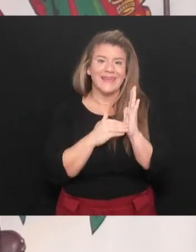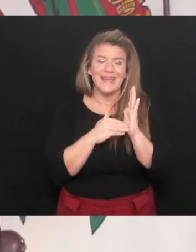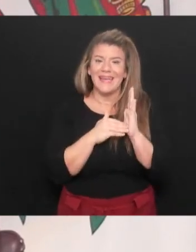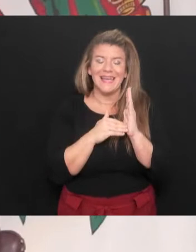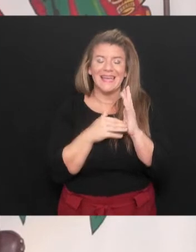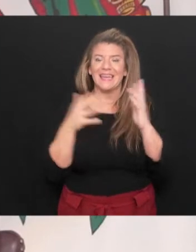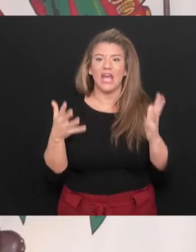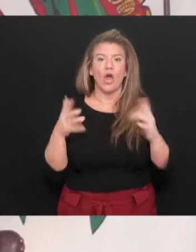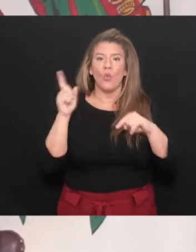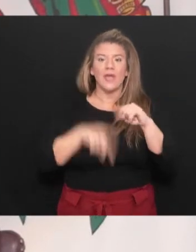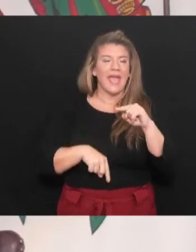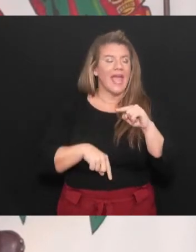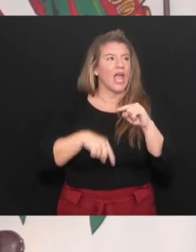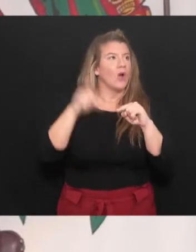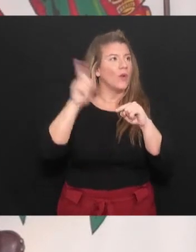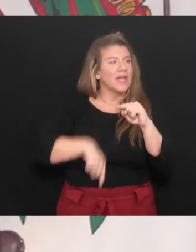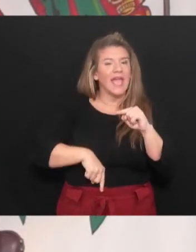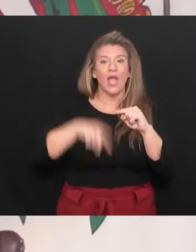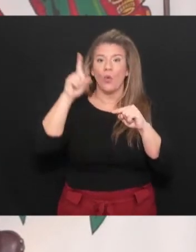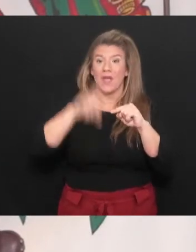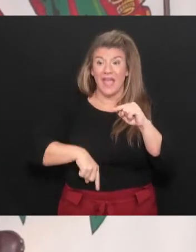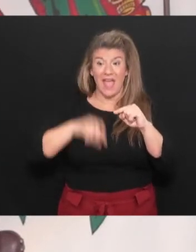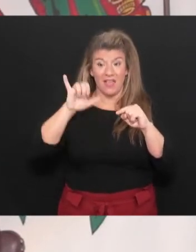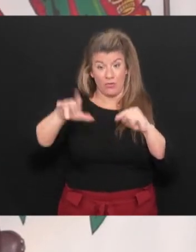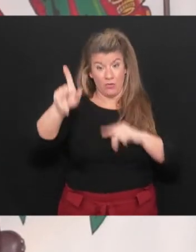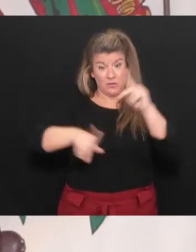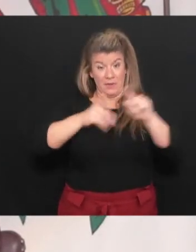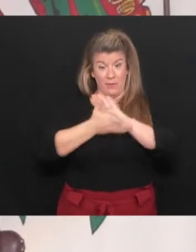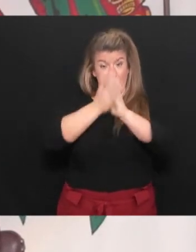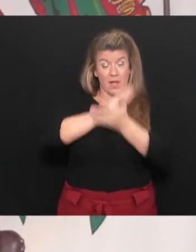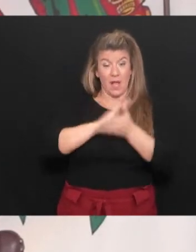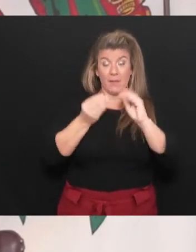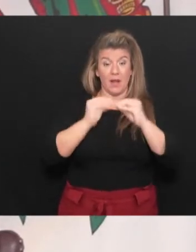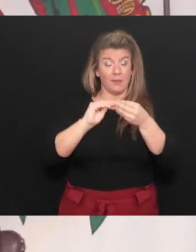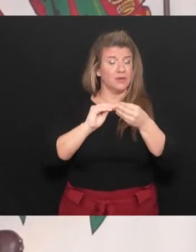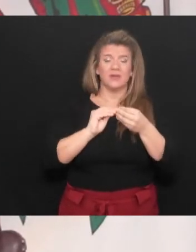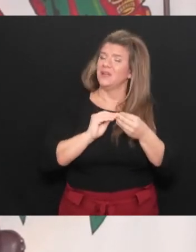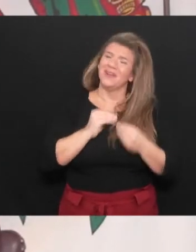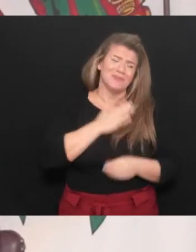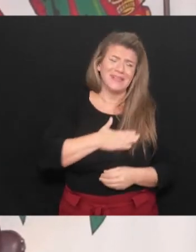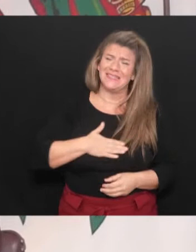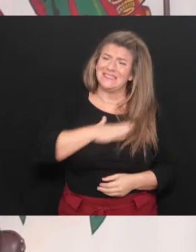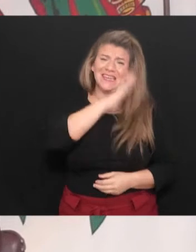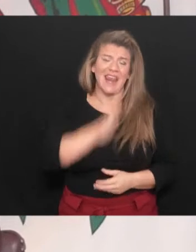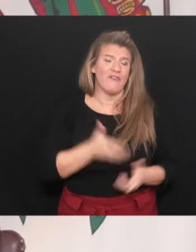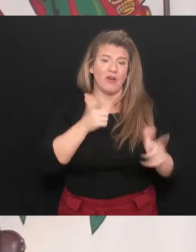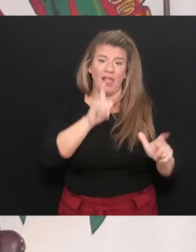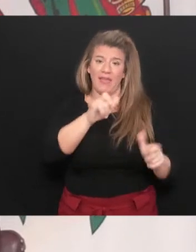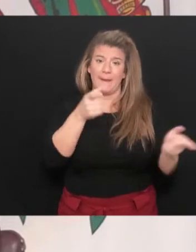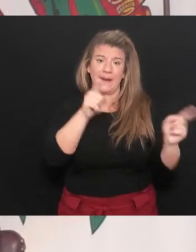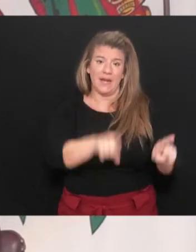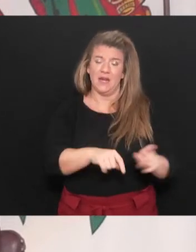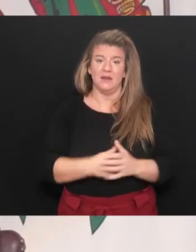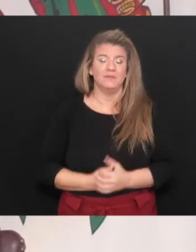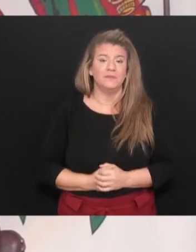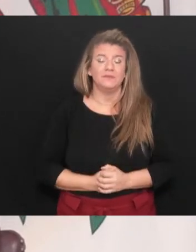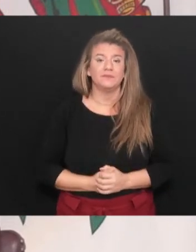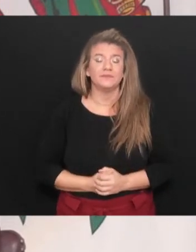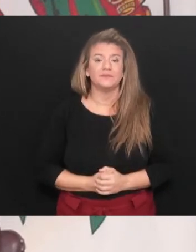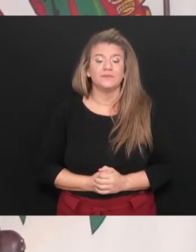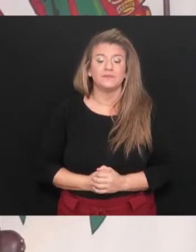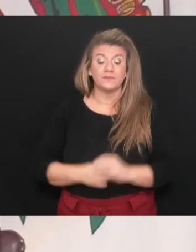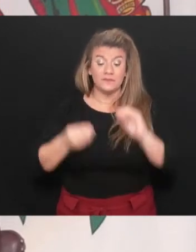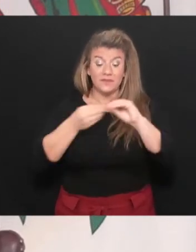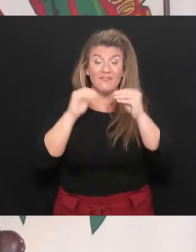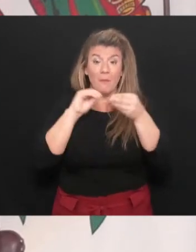let them just become a number. Please don't let that happen. You know, from the standpoint of our